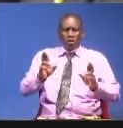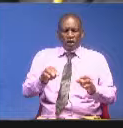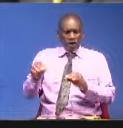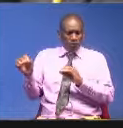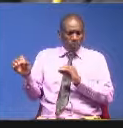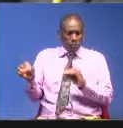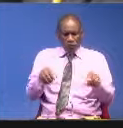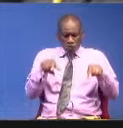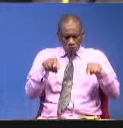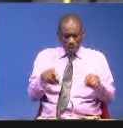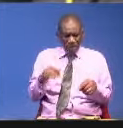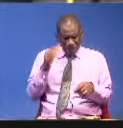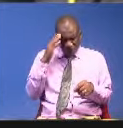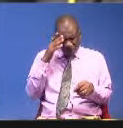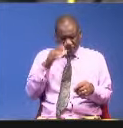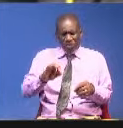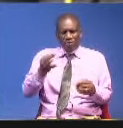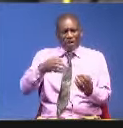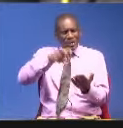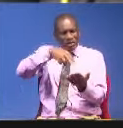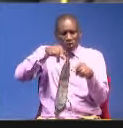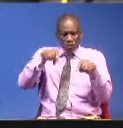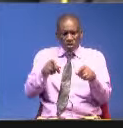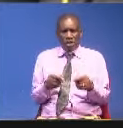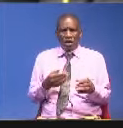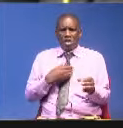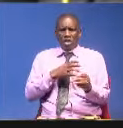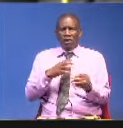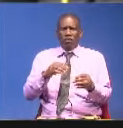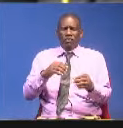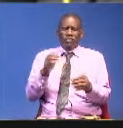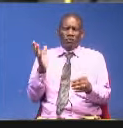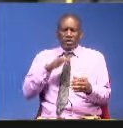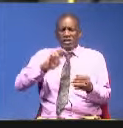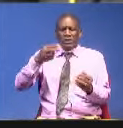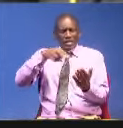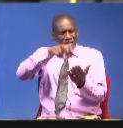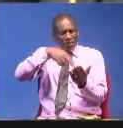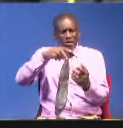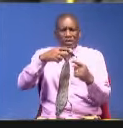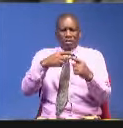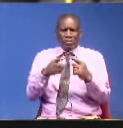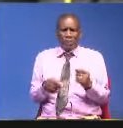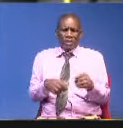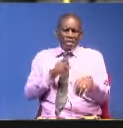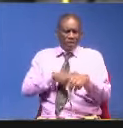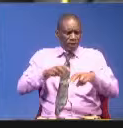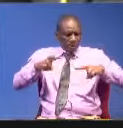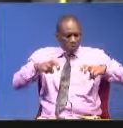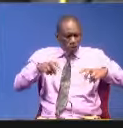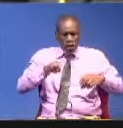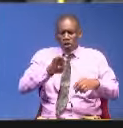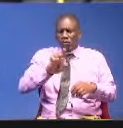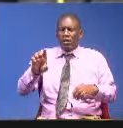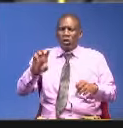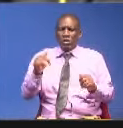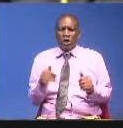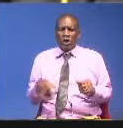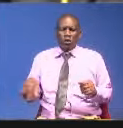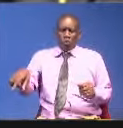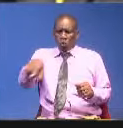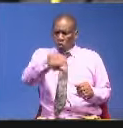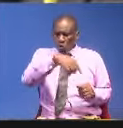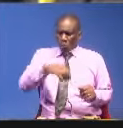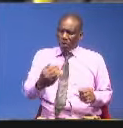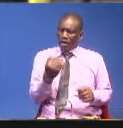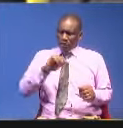I think they should be having that reading. It has gone through the second reading. But when you look at it, we are asking